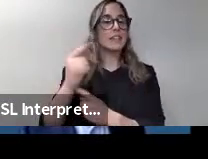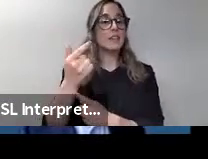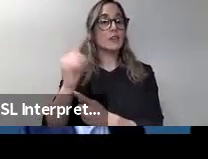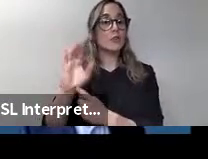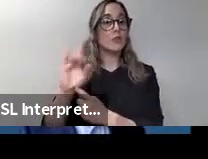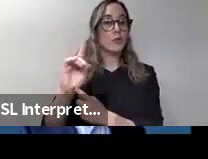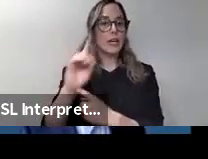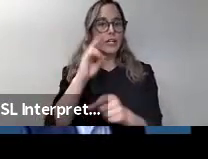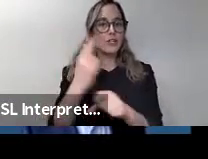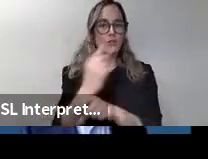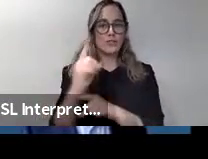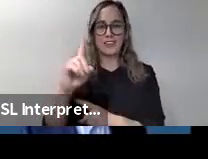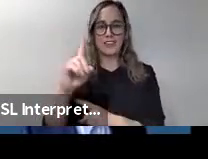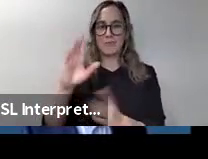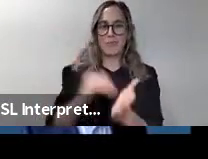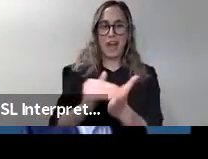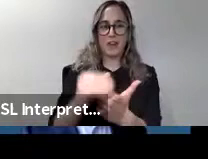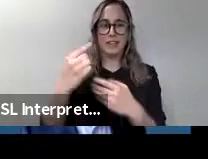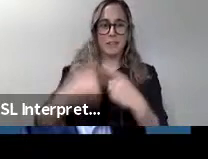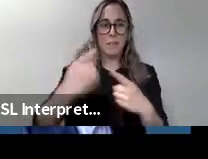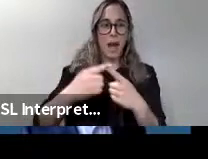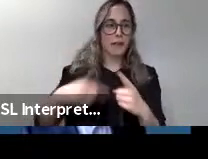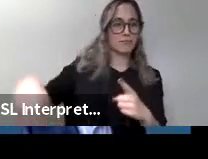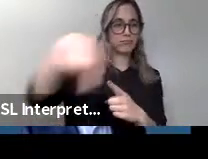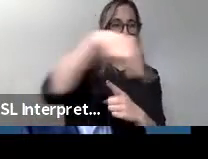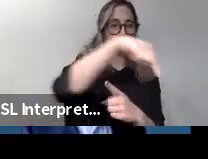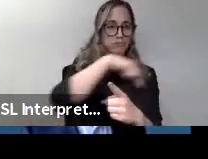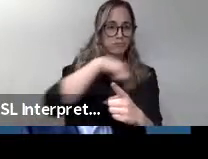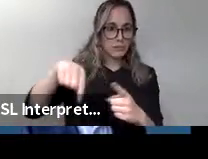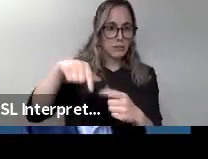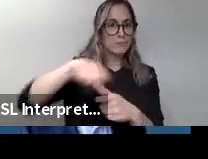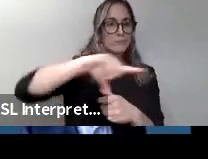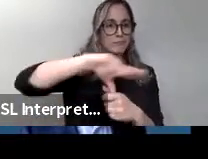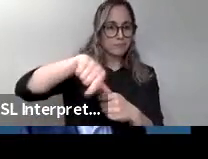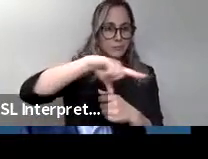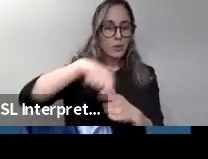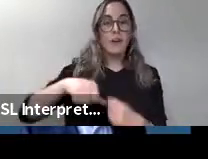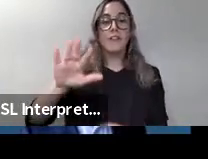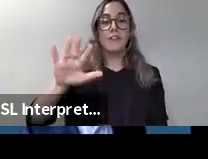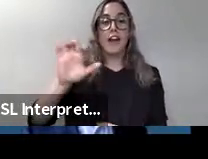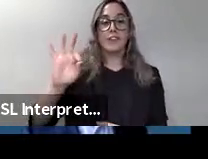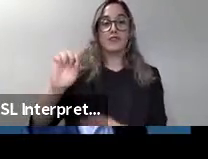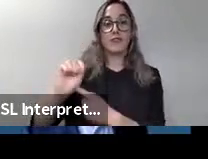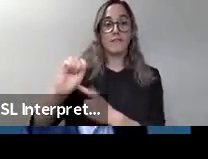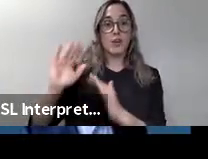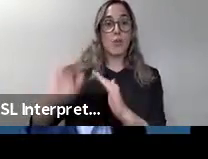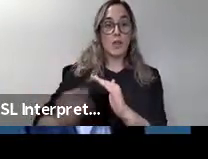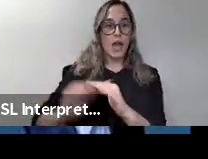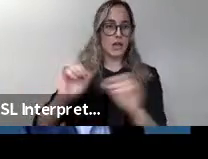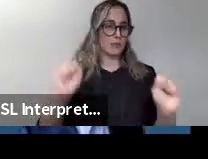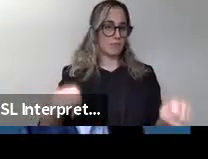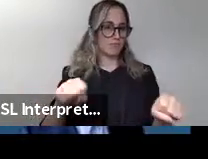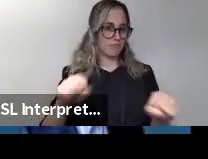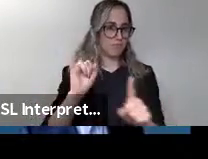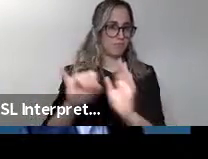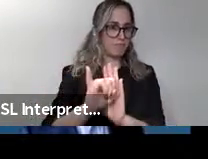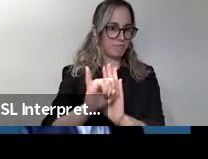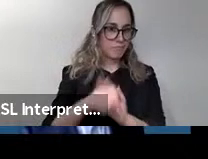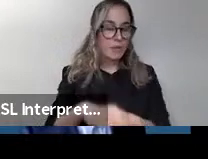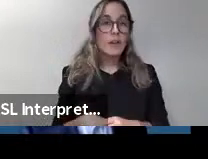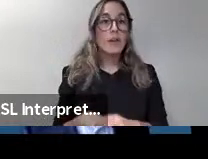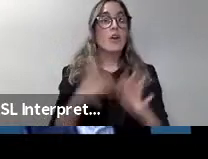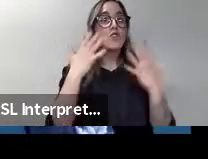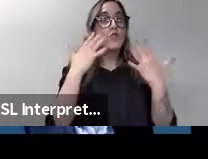miles away from the airport, with a spacing between each point of 500 feet or less. An analog to noise